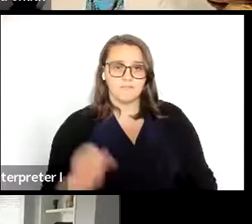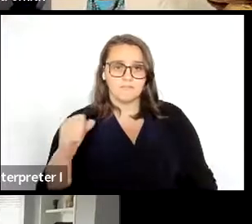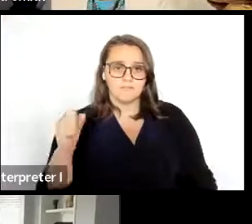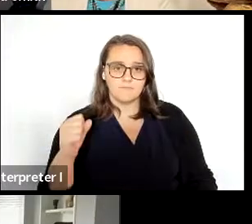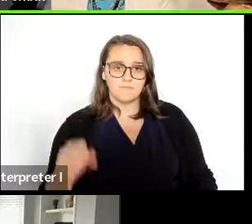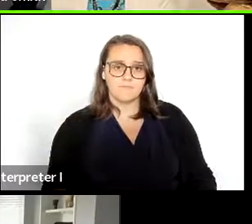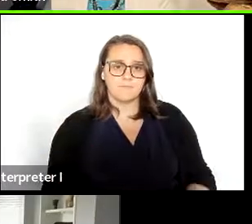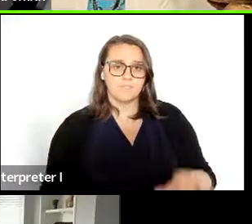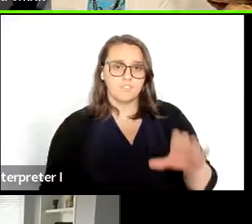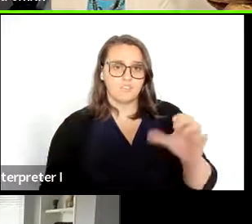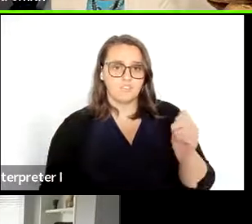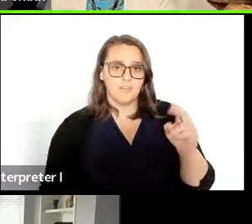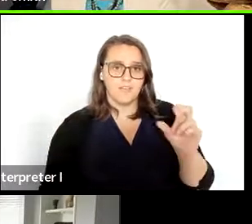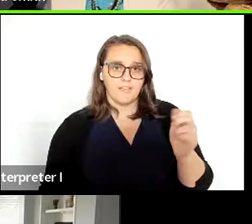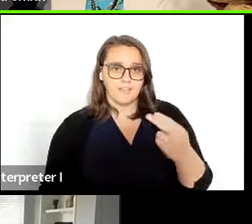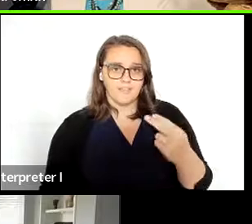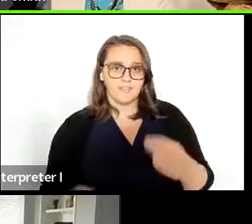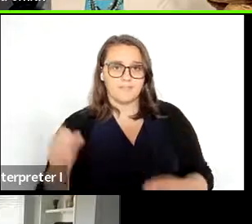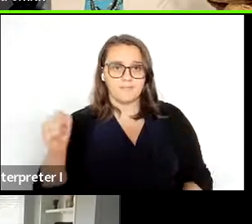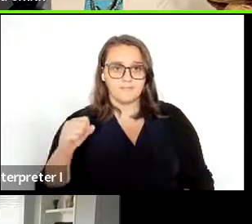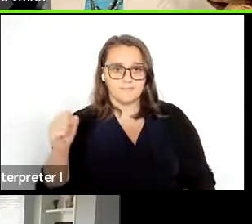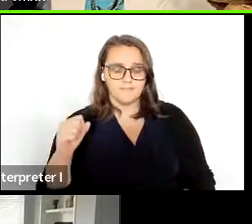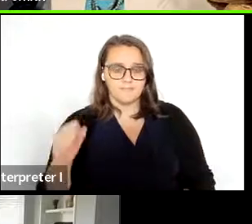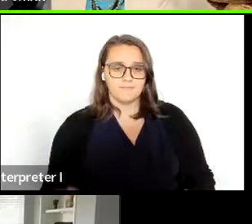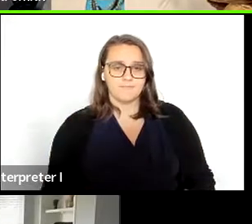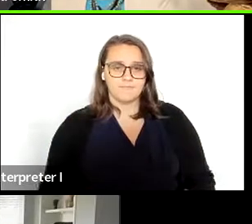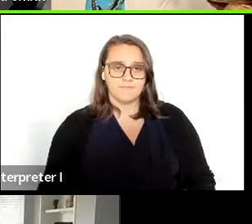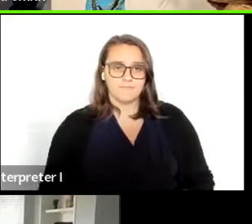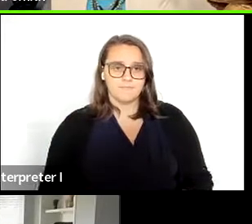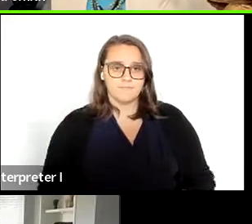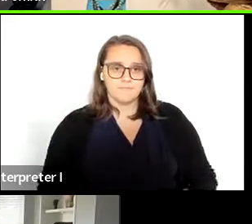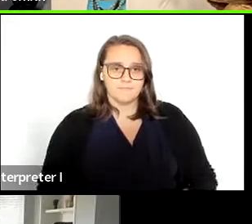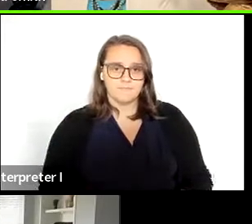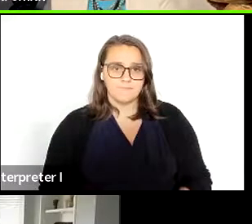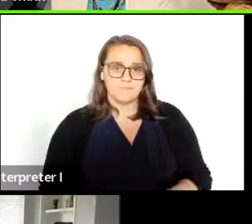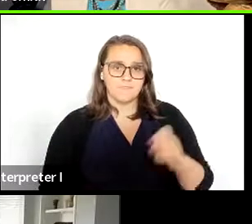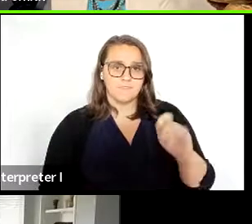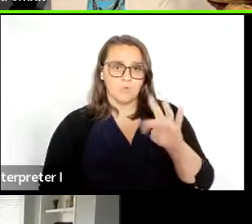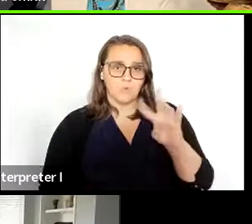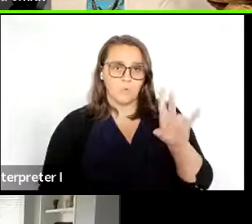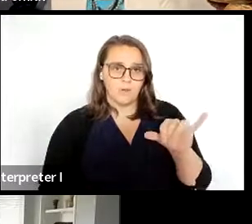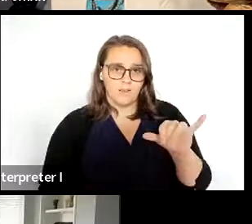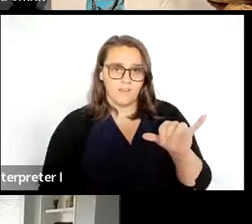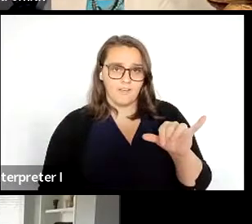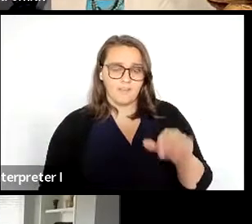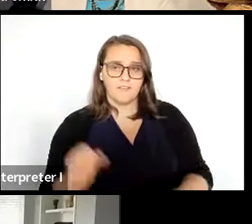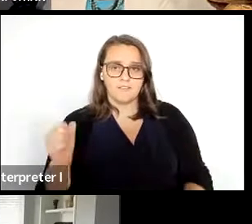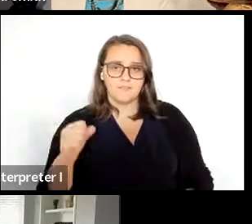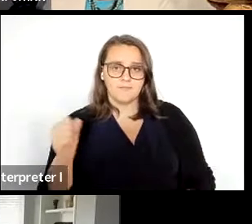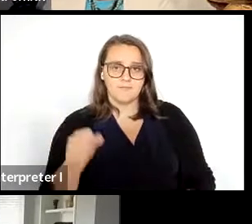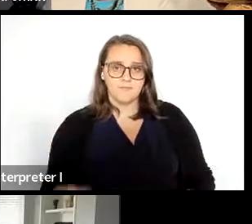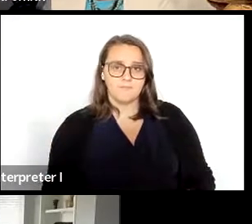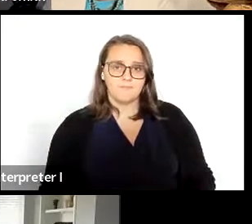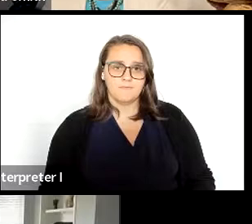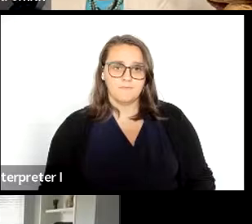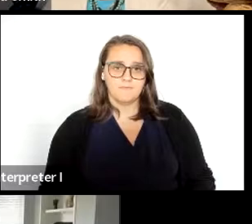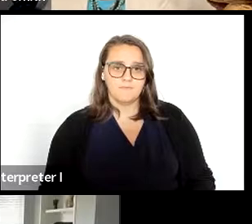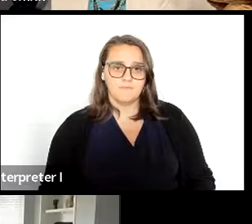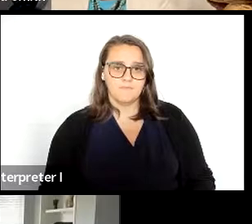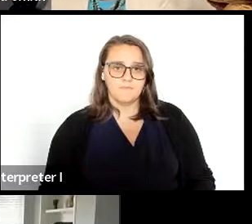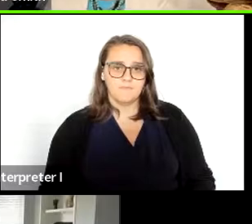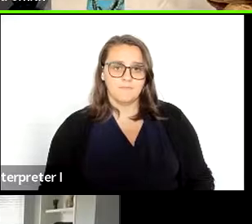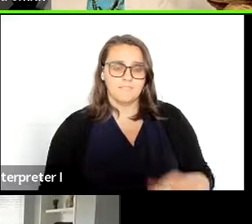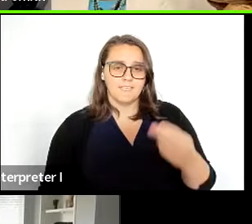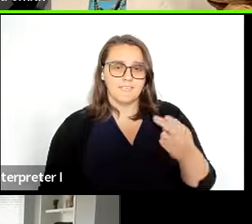yes. Councilmember Che. Yes. Councilmember Che votes yes. Councilmember Gray. Yes. Gray votes yes.